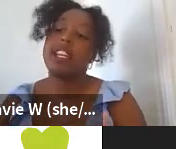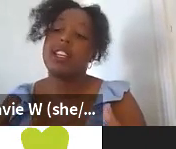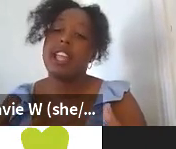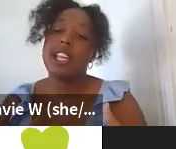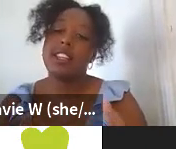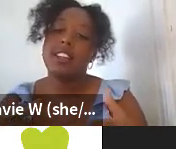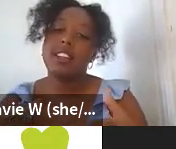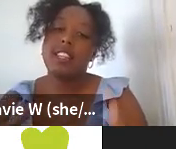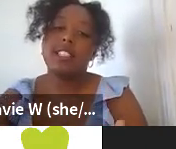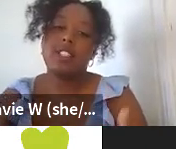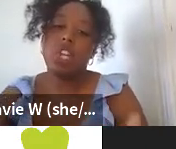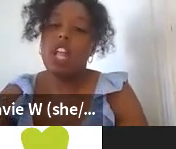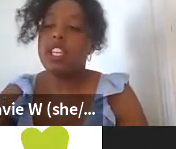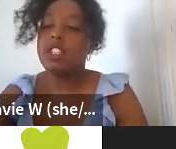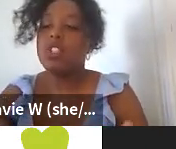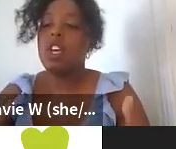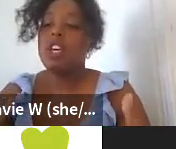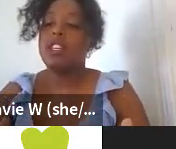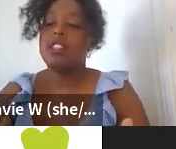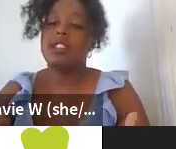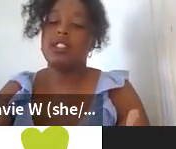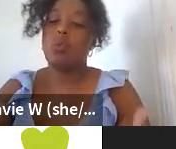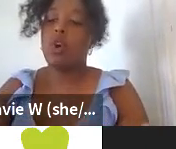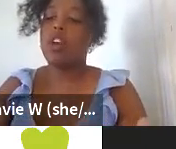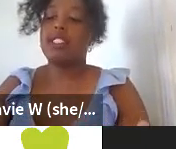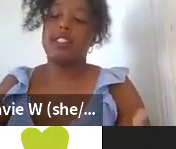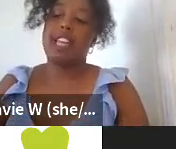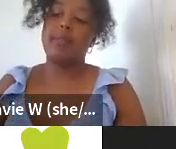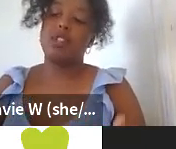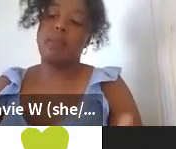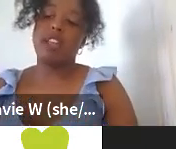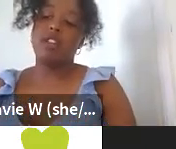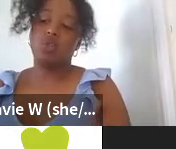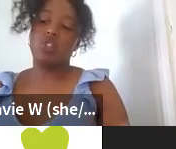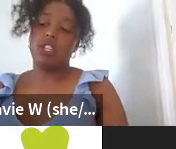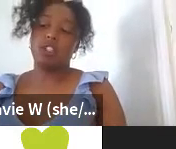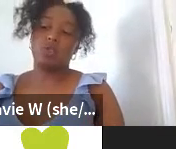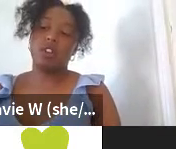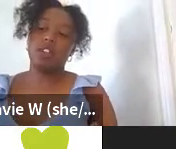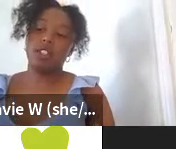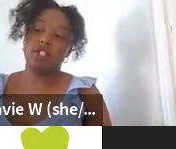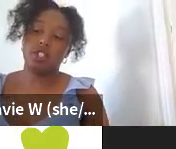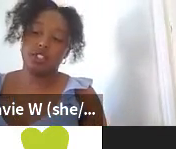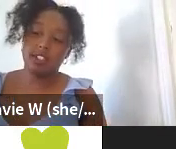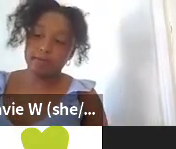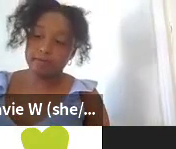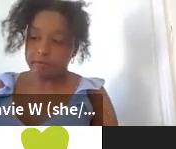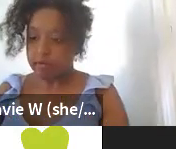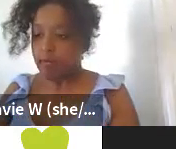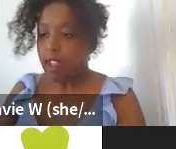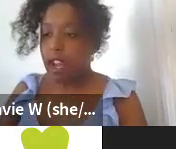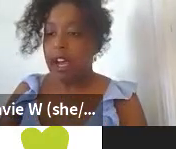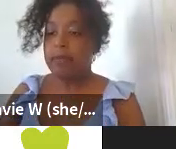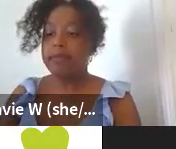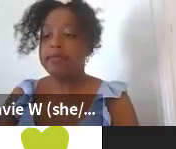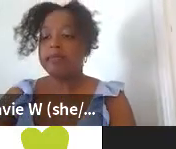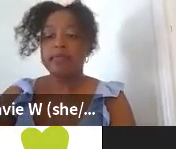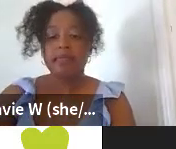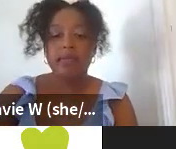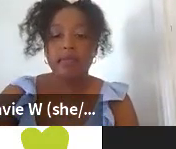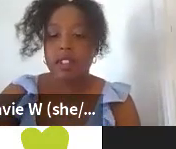noting that that this knowledge, this work is established by the social and historical conditions.